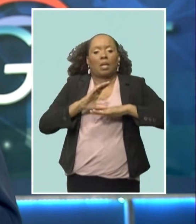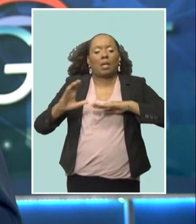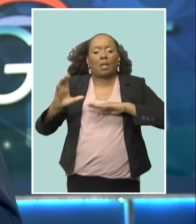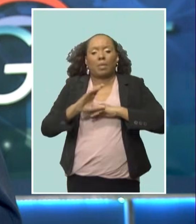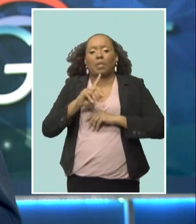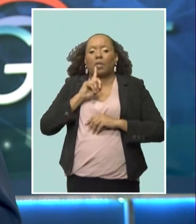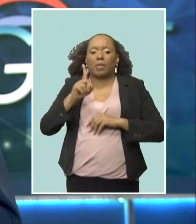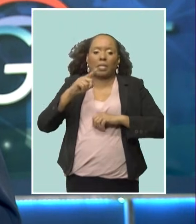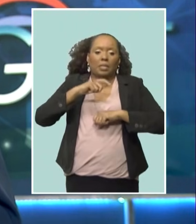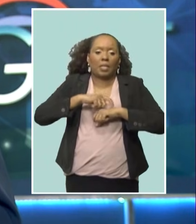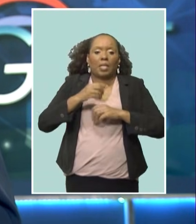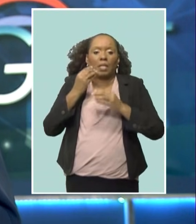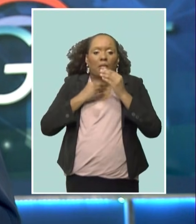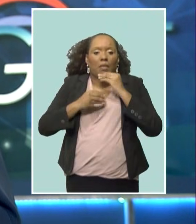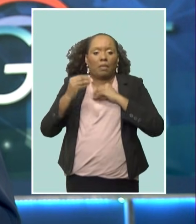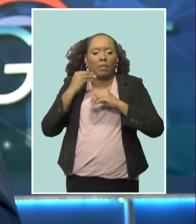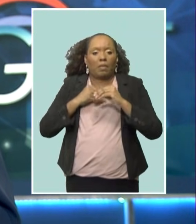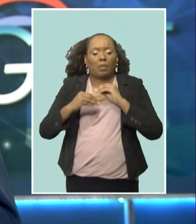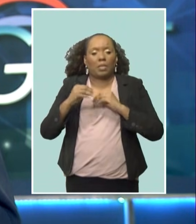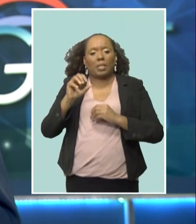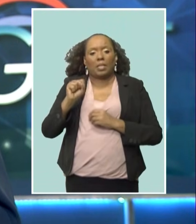Food Security Monitoring Dashboard.